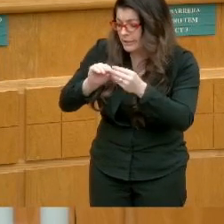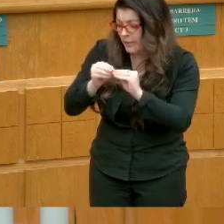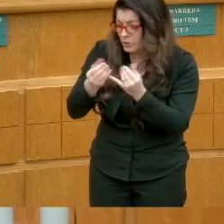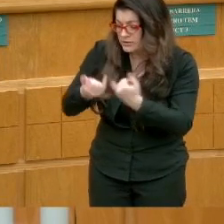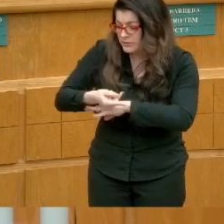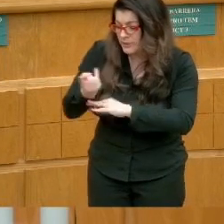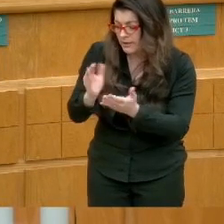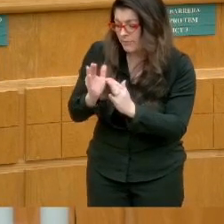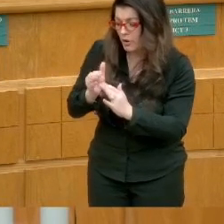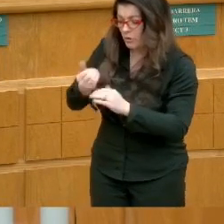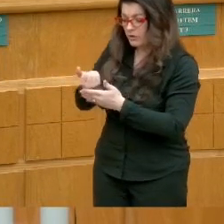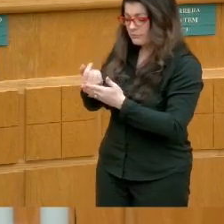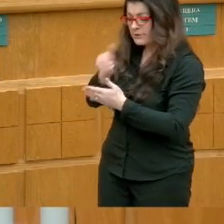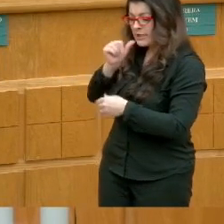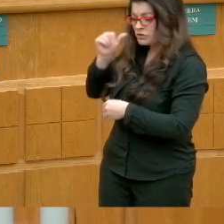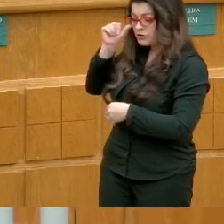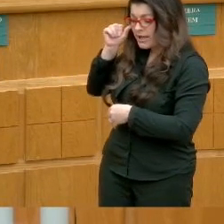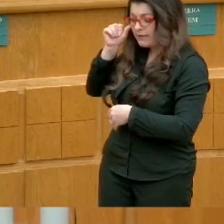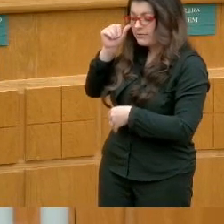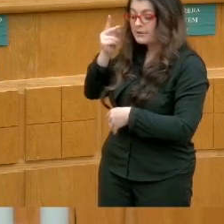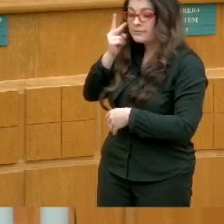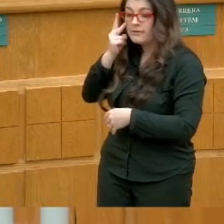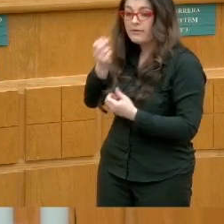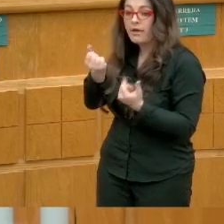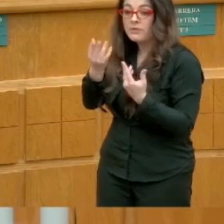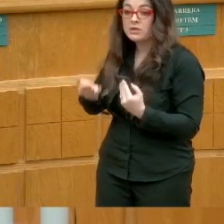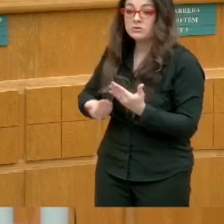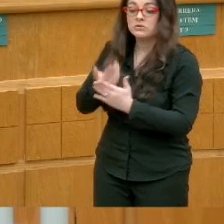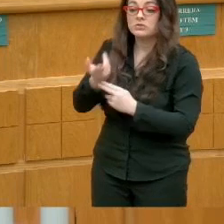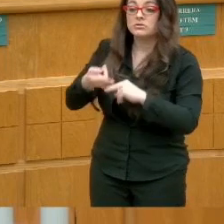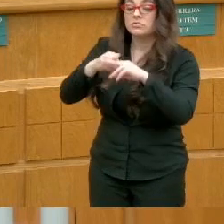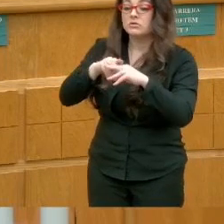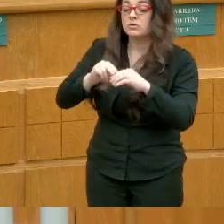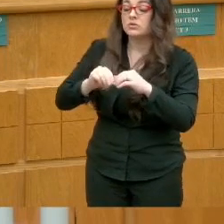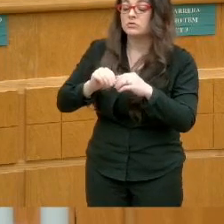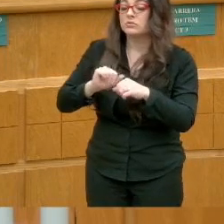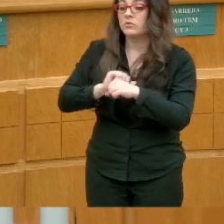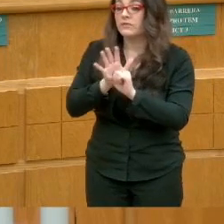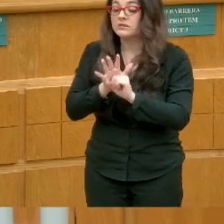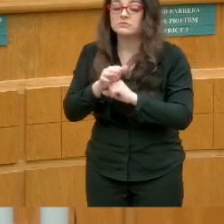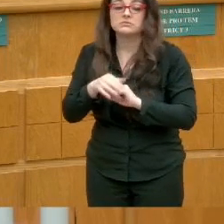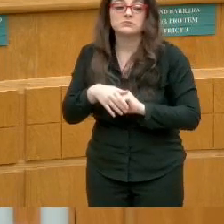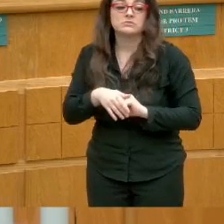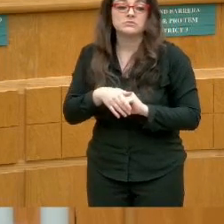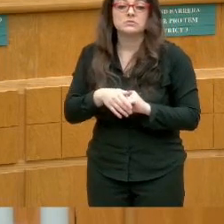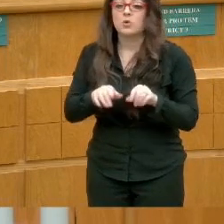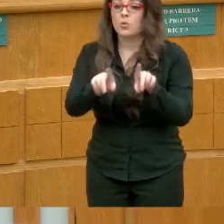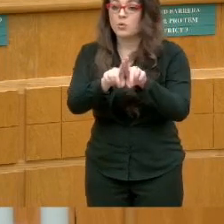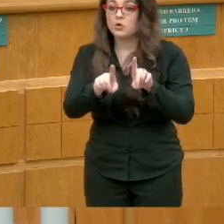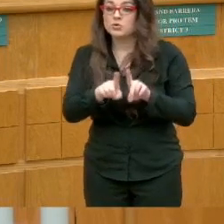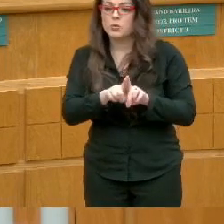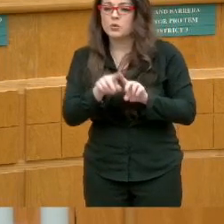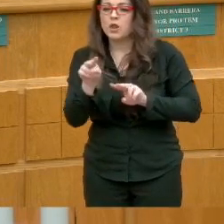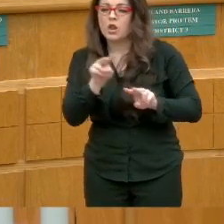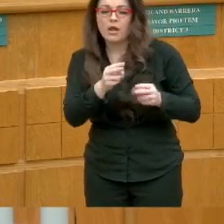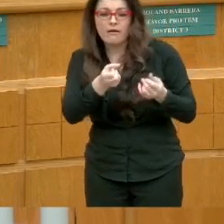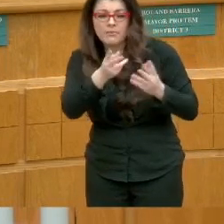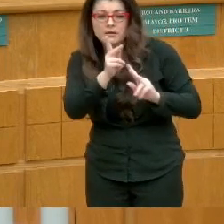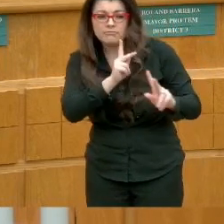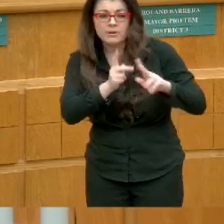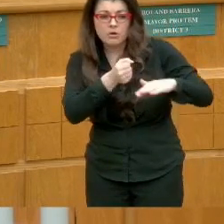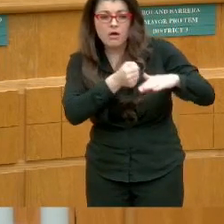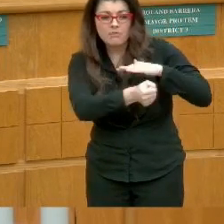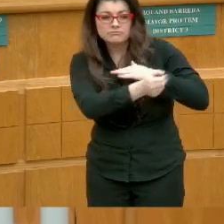COVID cases that we may have picked up in that past 24 hours. We also look at persons that are in the hospital and the recovery